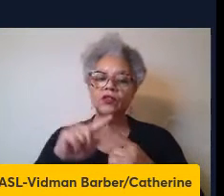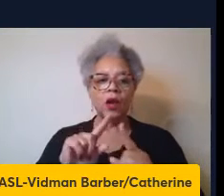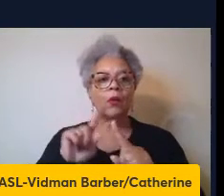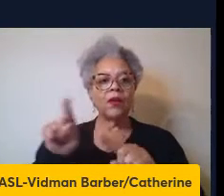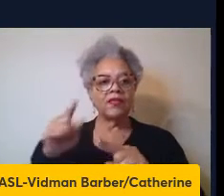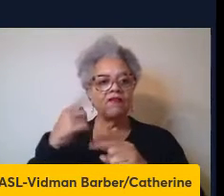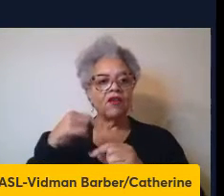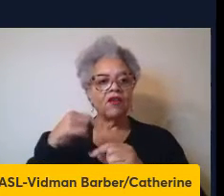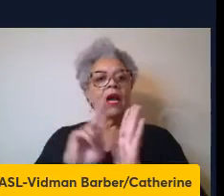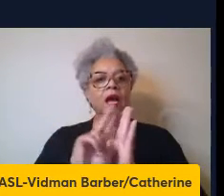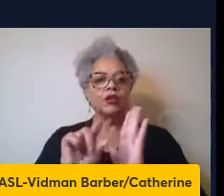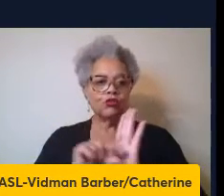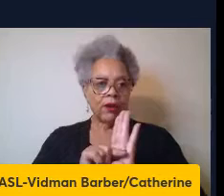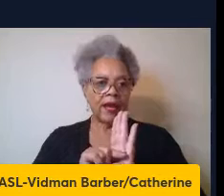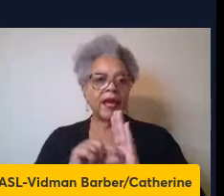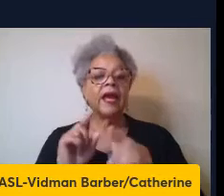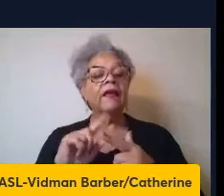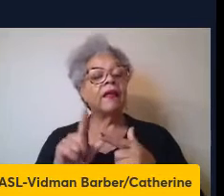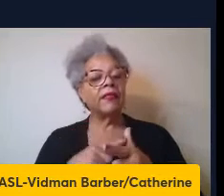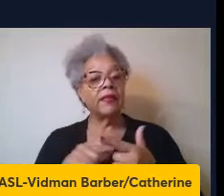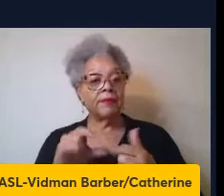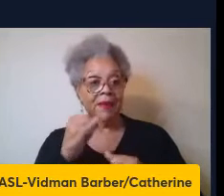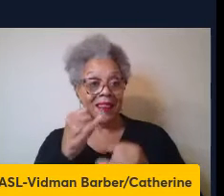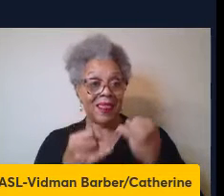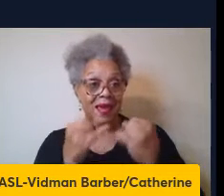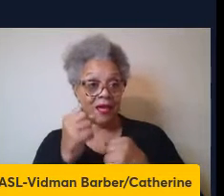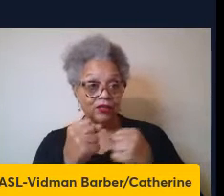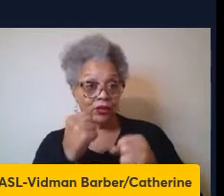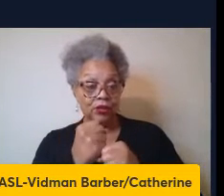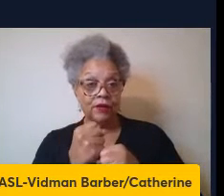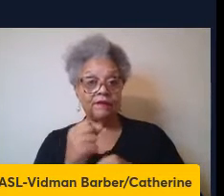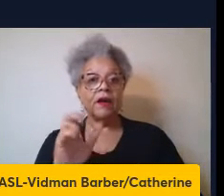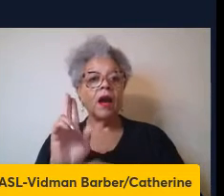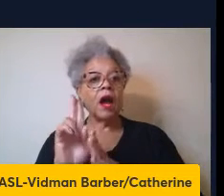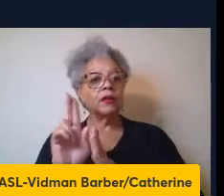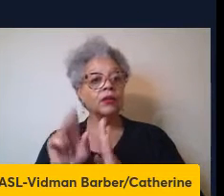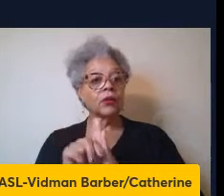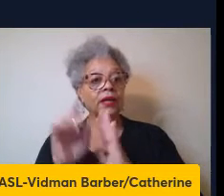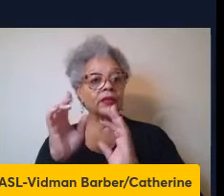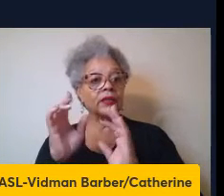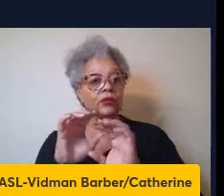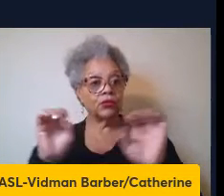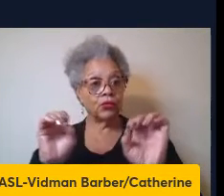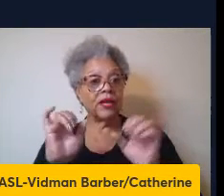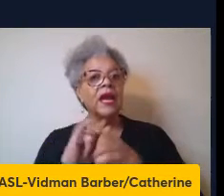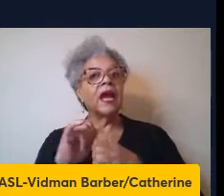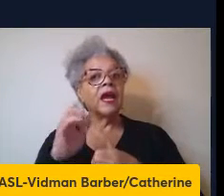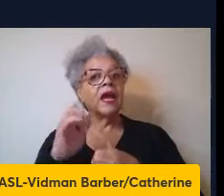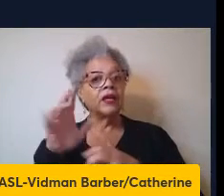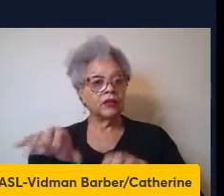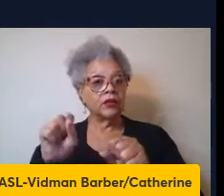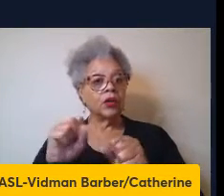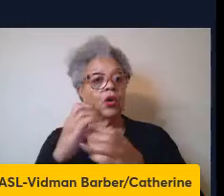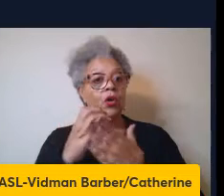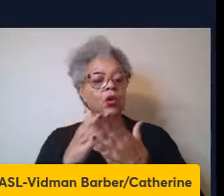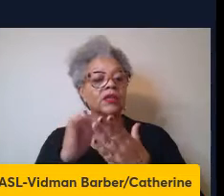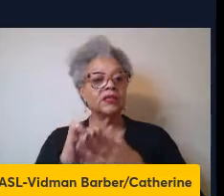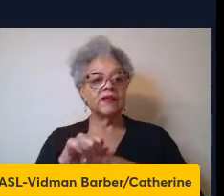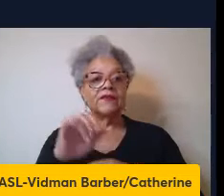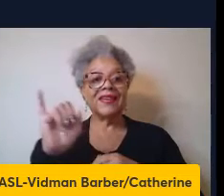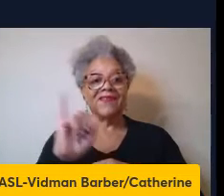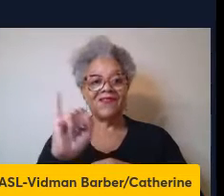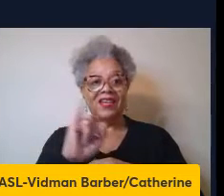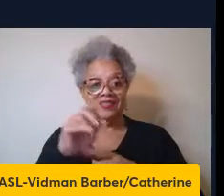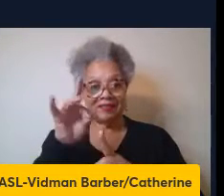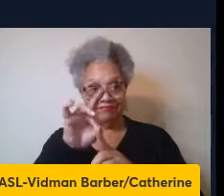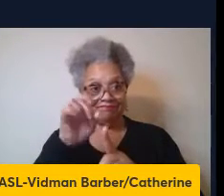And in the last year of my undergraduate degree, I took a course called Infectious Diseases and Immunology. And